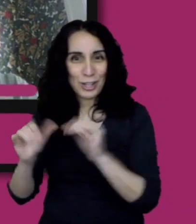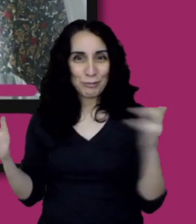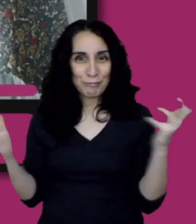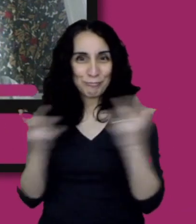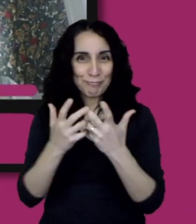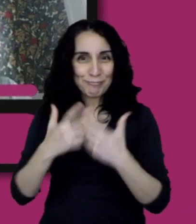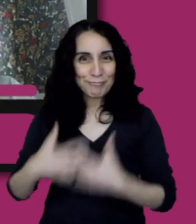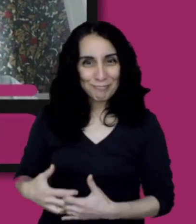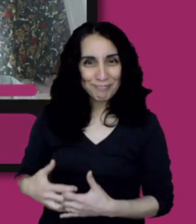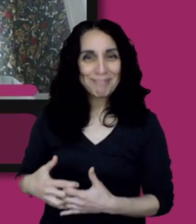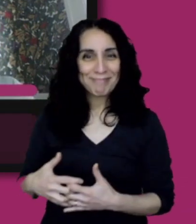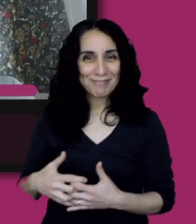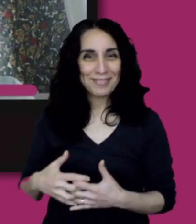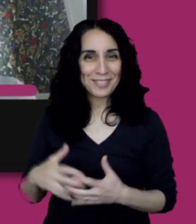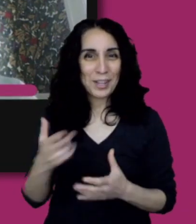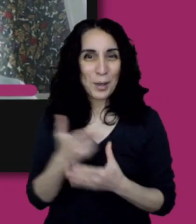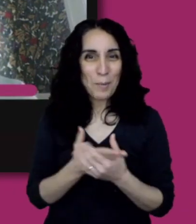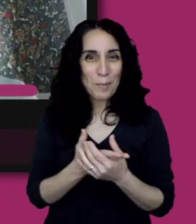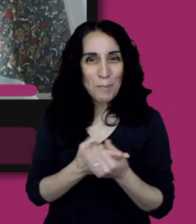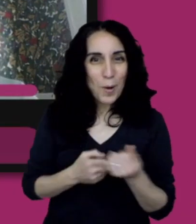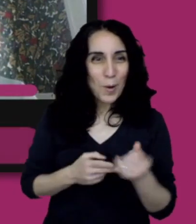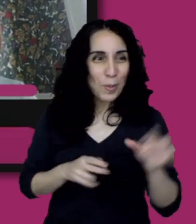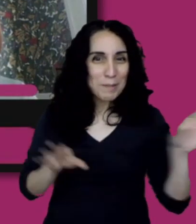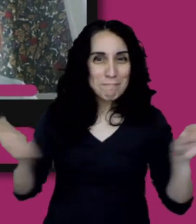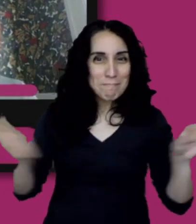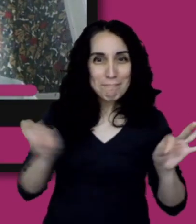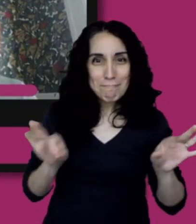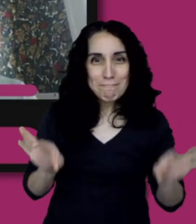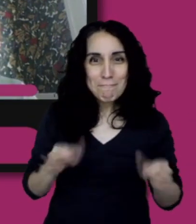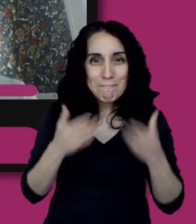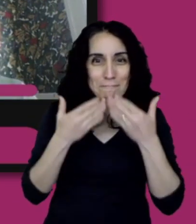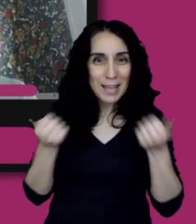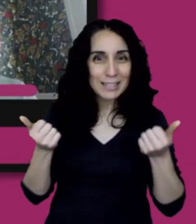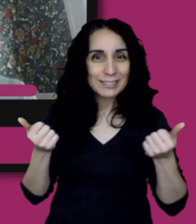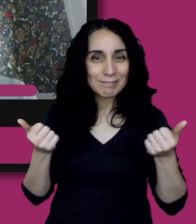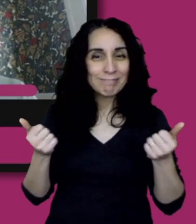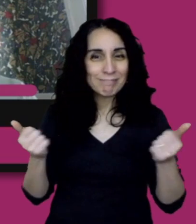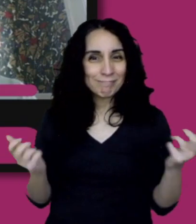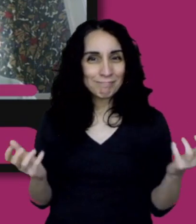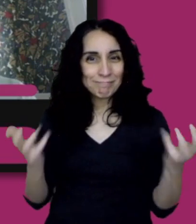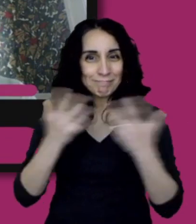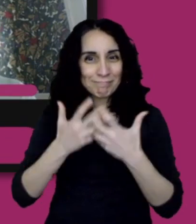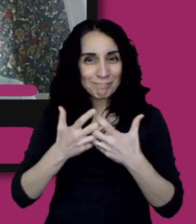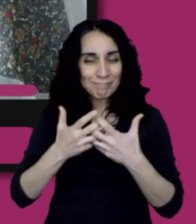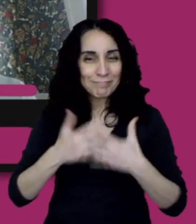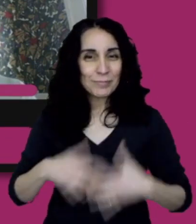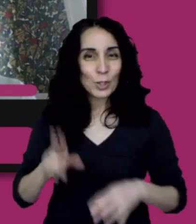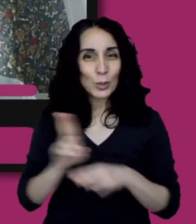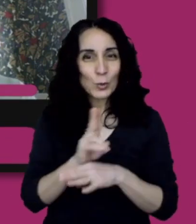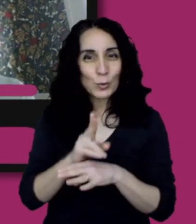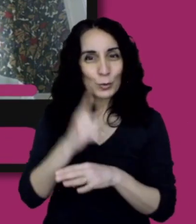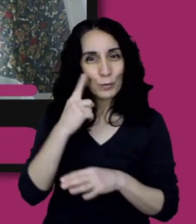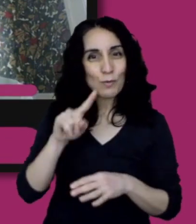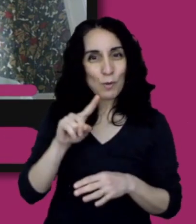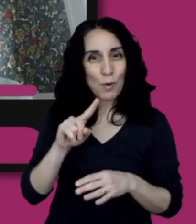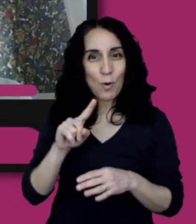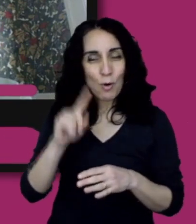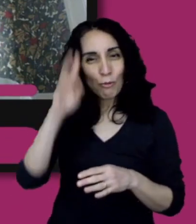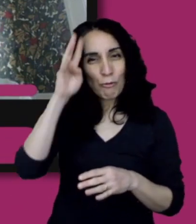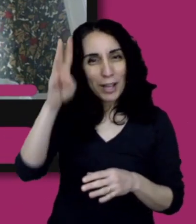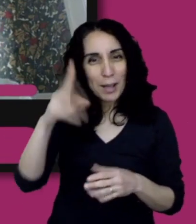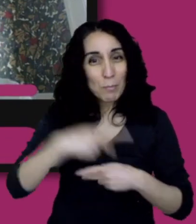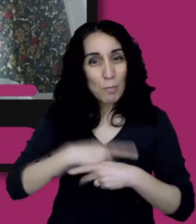engineer, we're able to take best of both worlds, to not only create products, but to